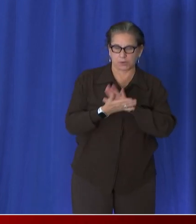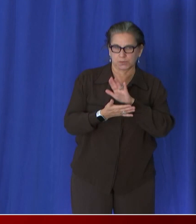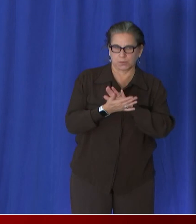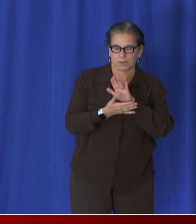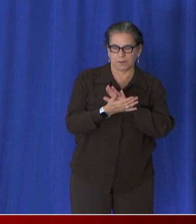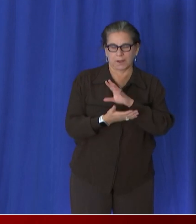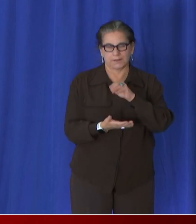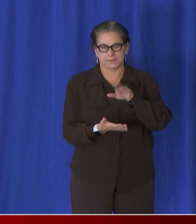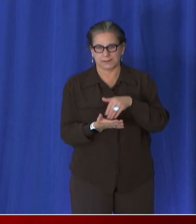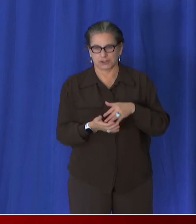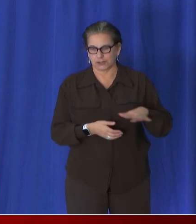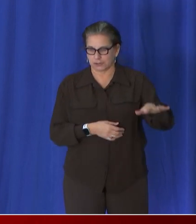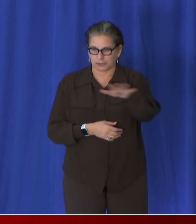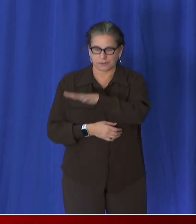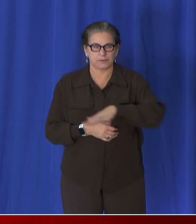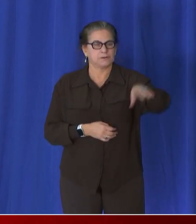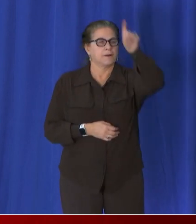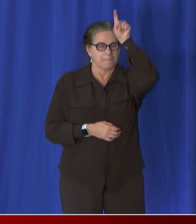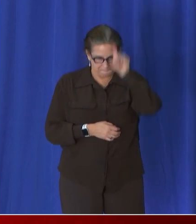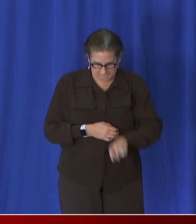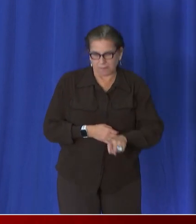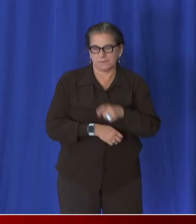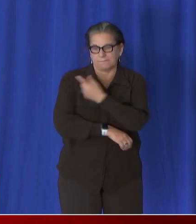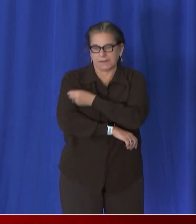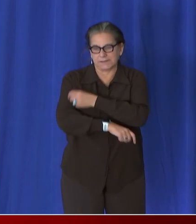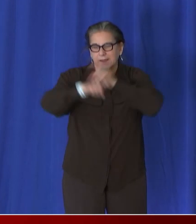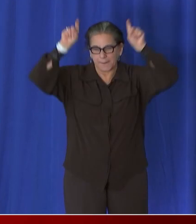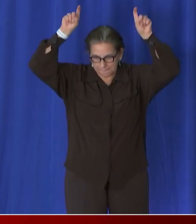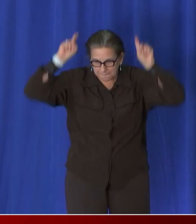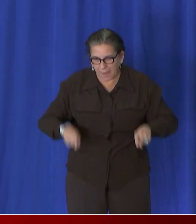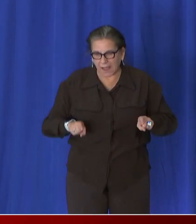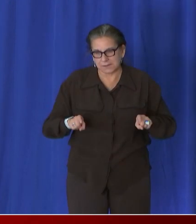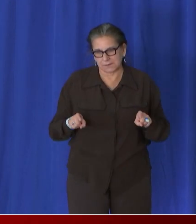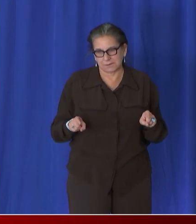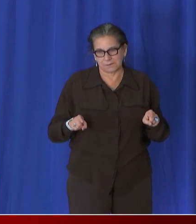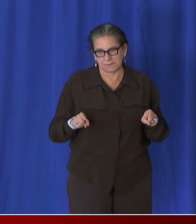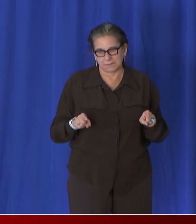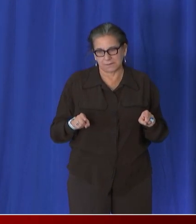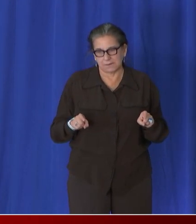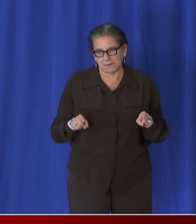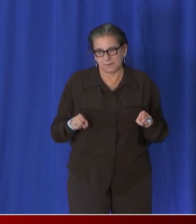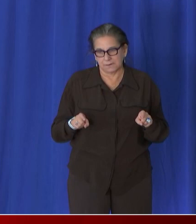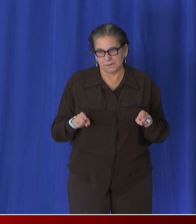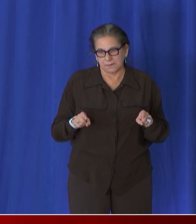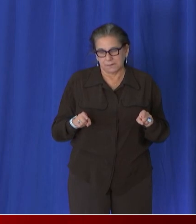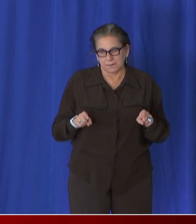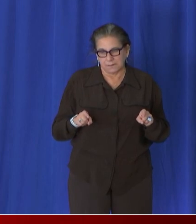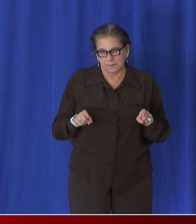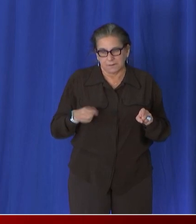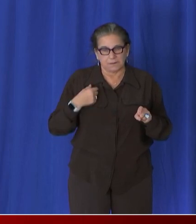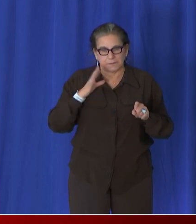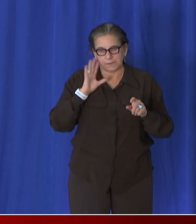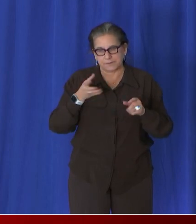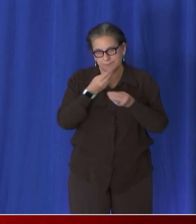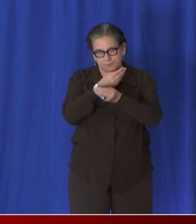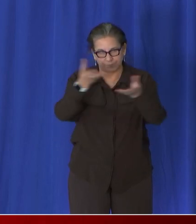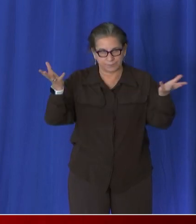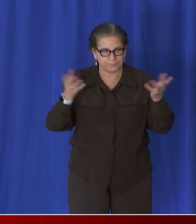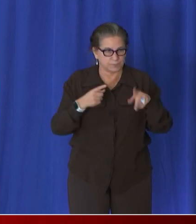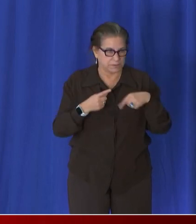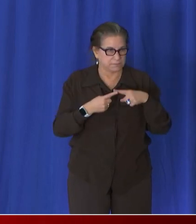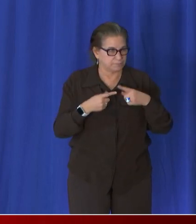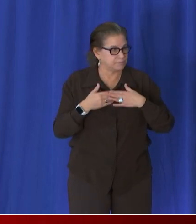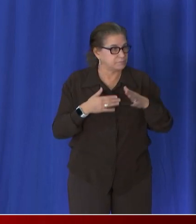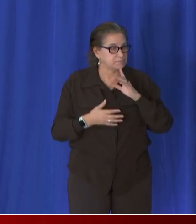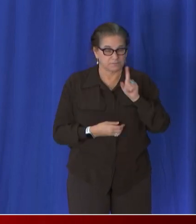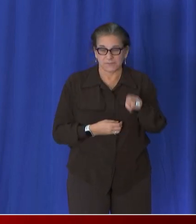vaccinated against COVID-19 by a date certain. We will begin, this is essentially adding the COVID-19